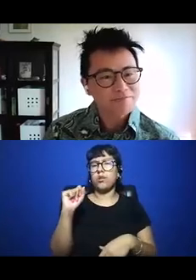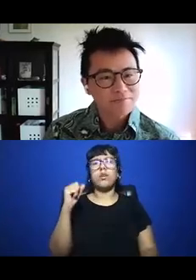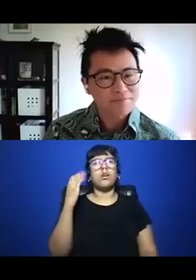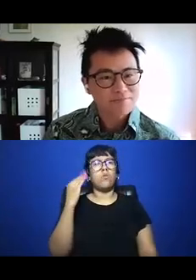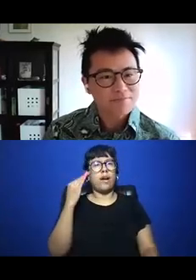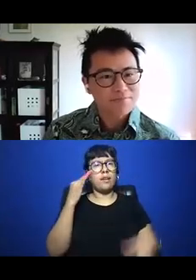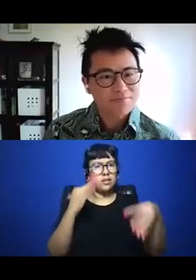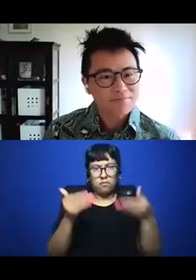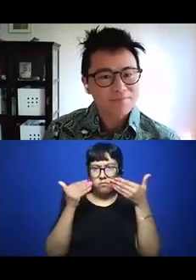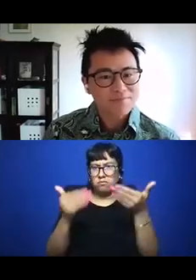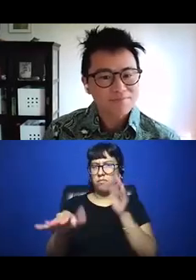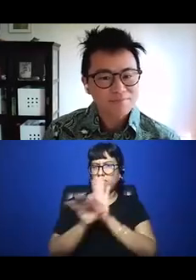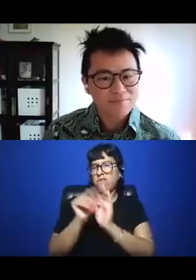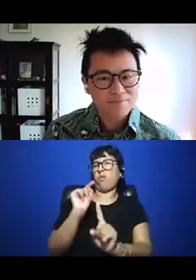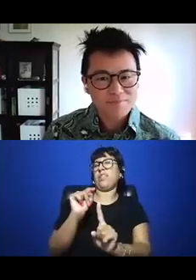it?